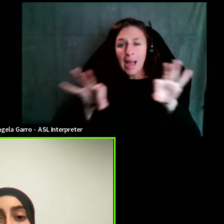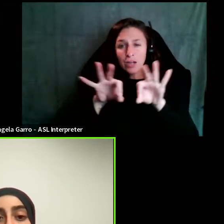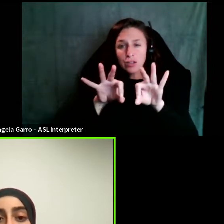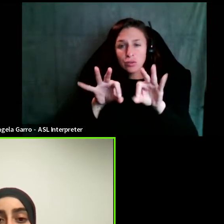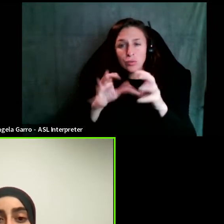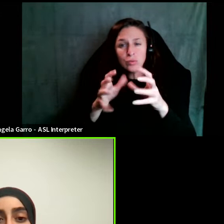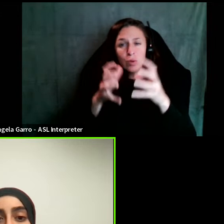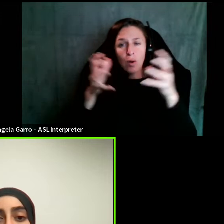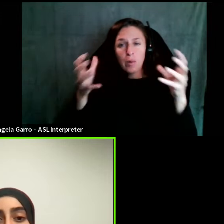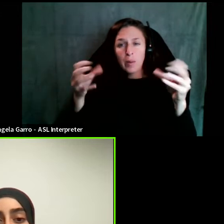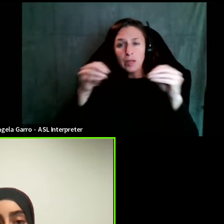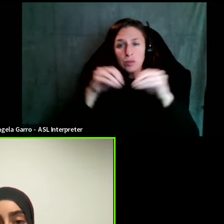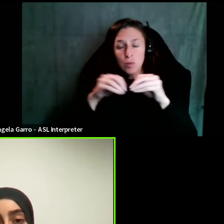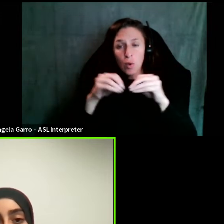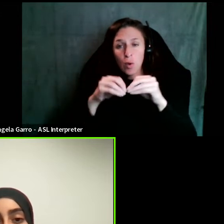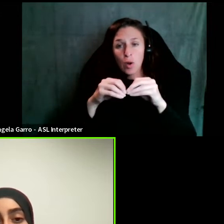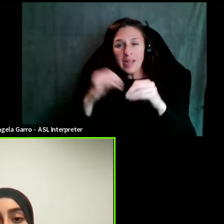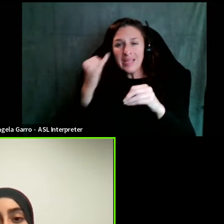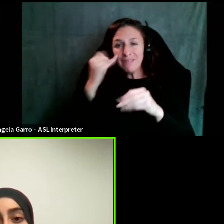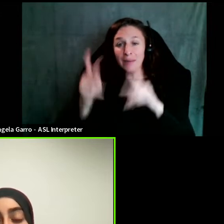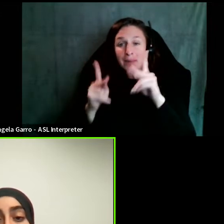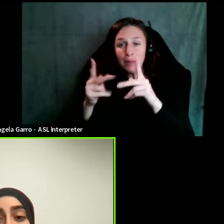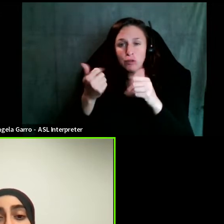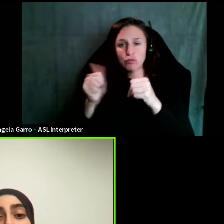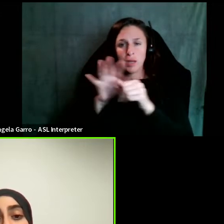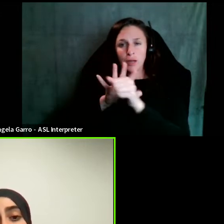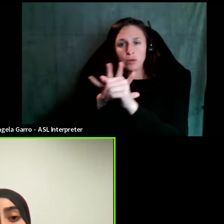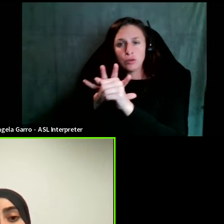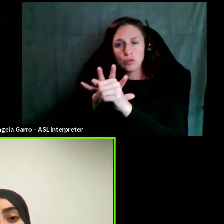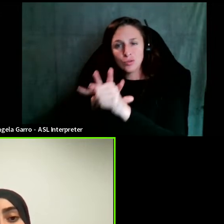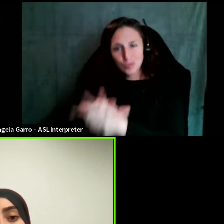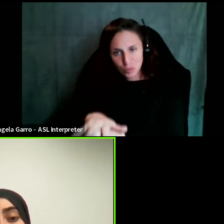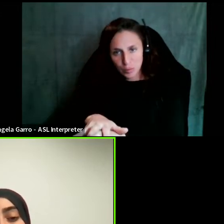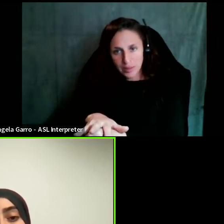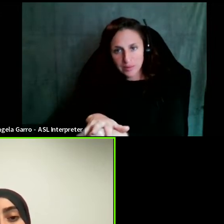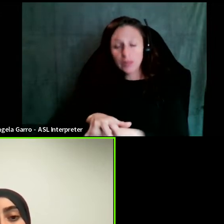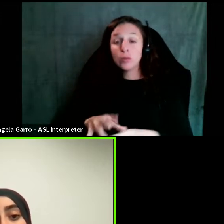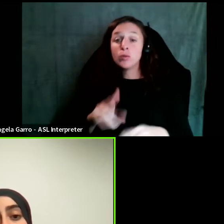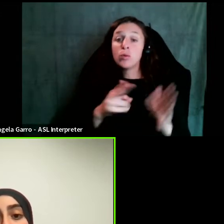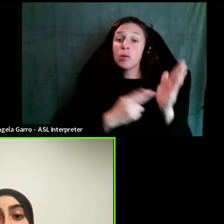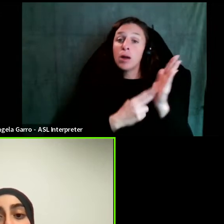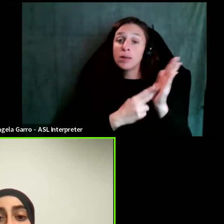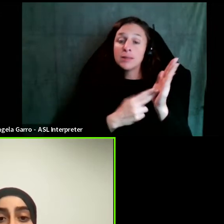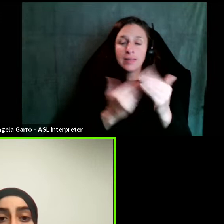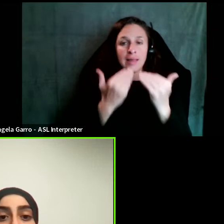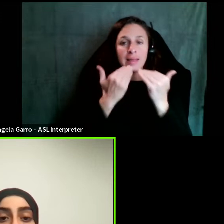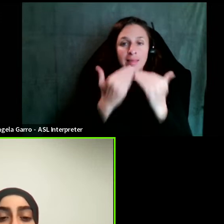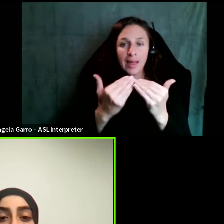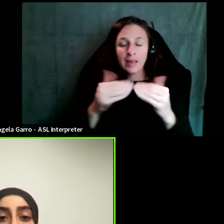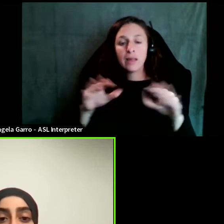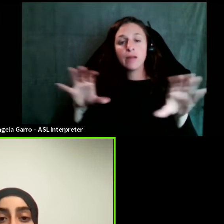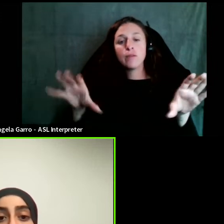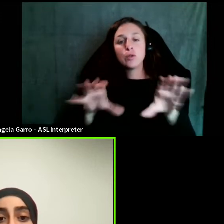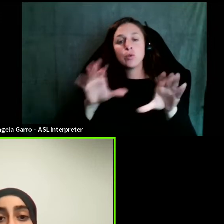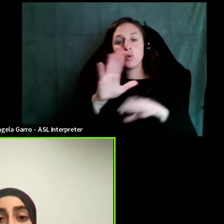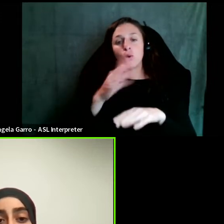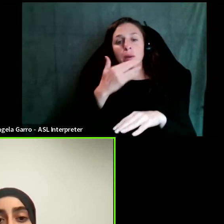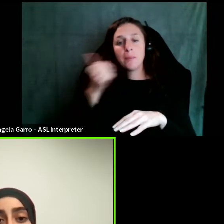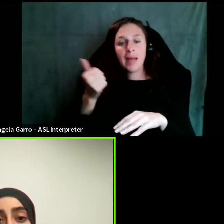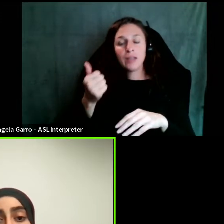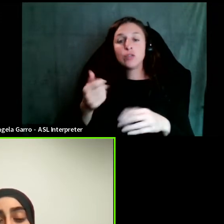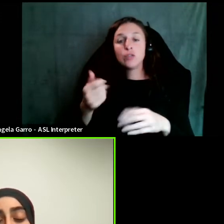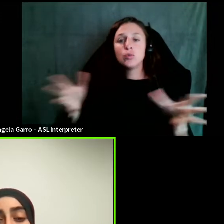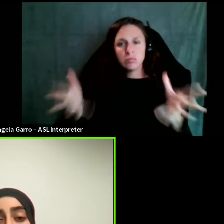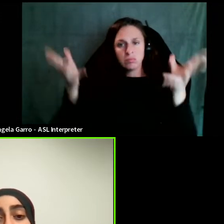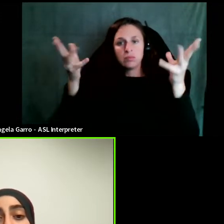when people are trying to suppress it. And so I want to say thank you for doing your best to amplify the